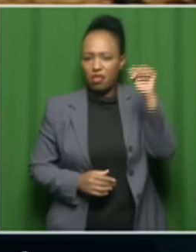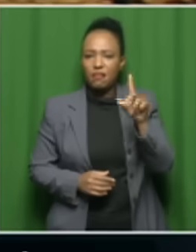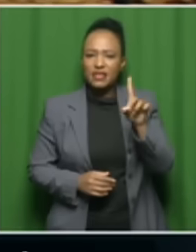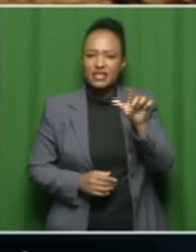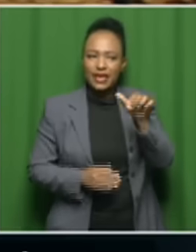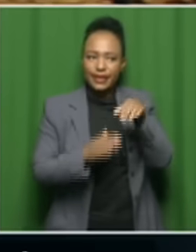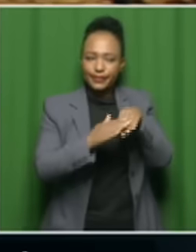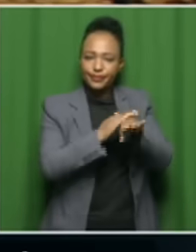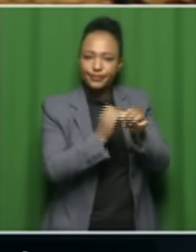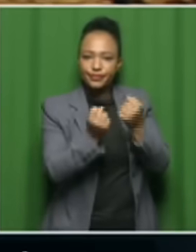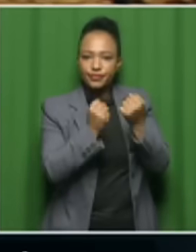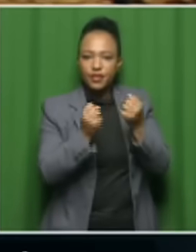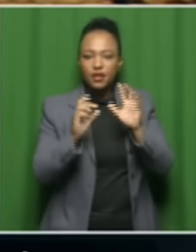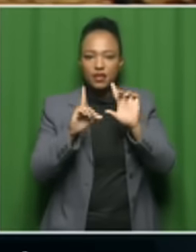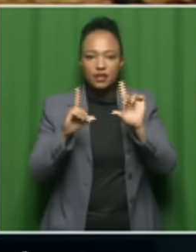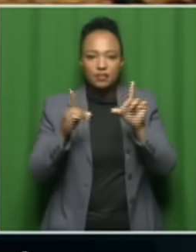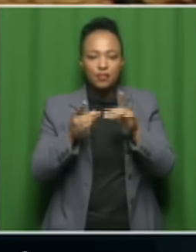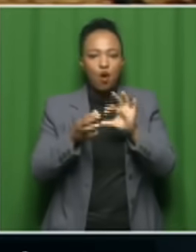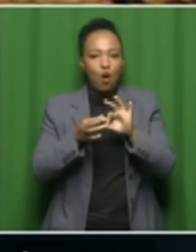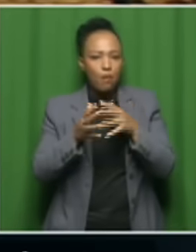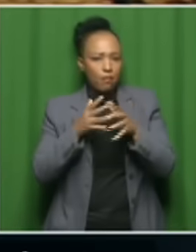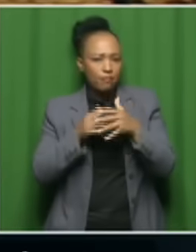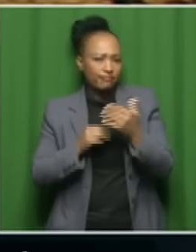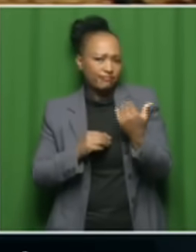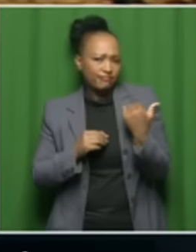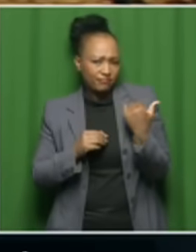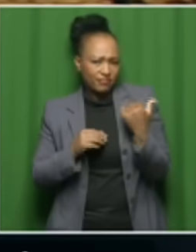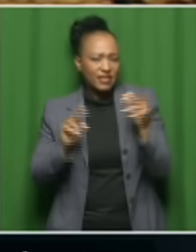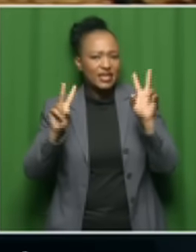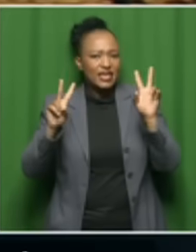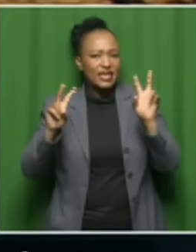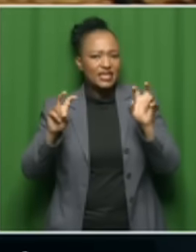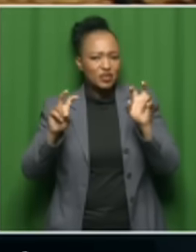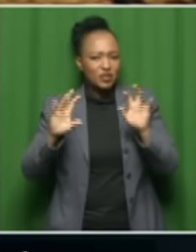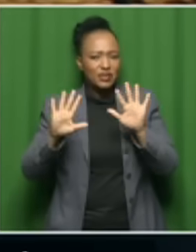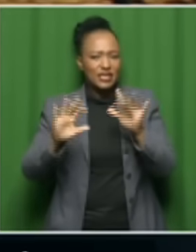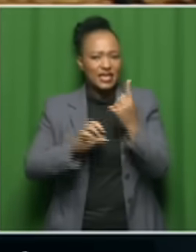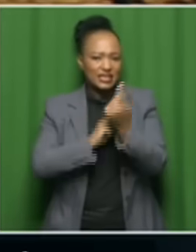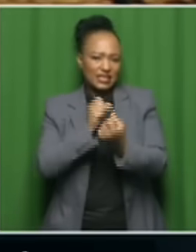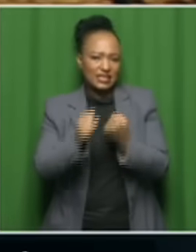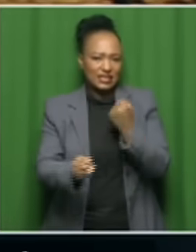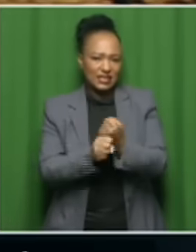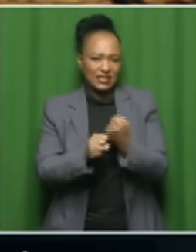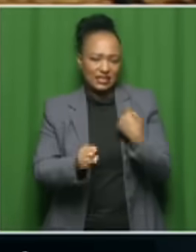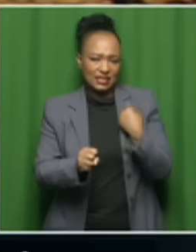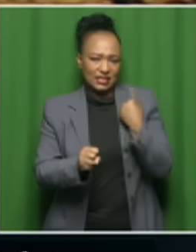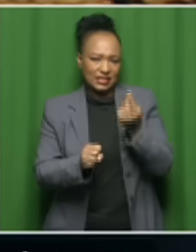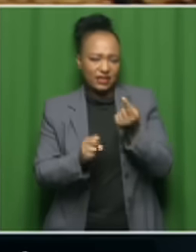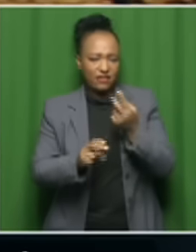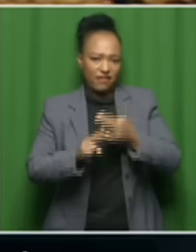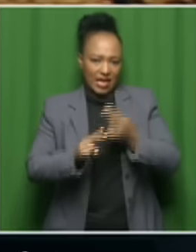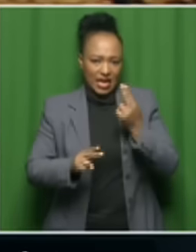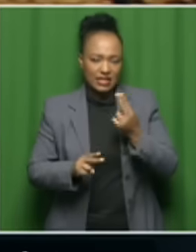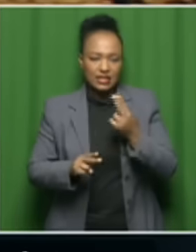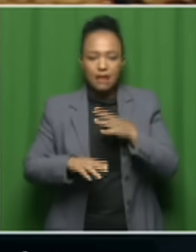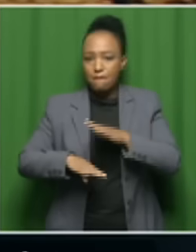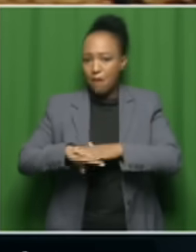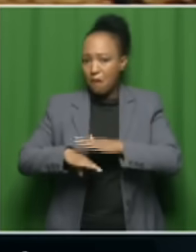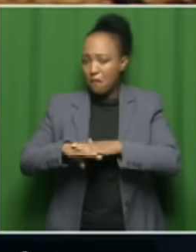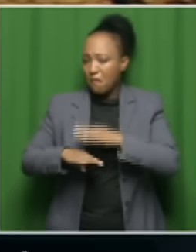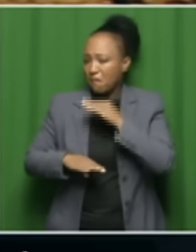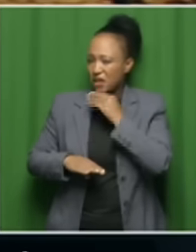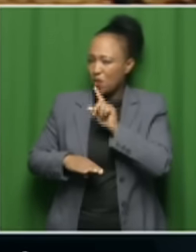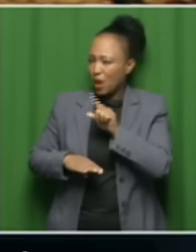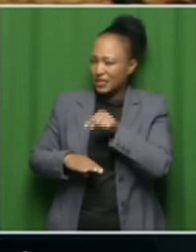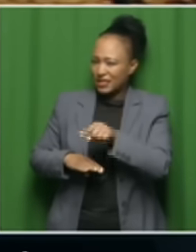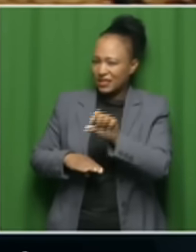against the Department of Home Affairs in a matter that has taken 10 years to conclude. But to talk more about what this means for millions